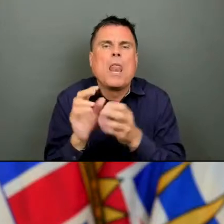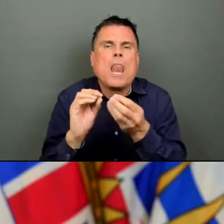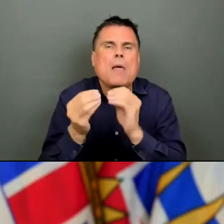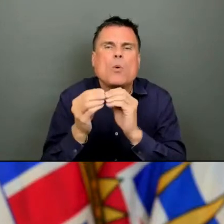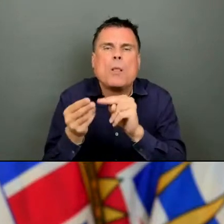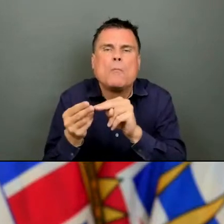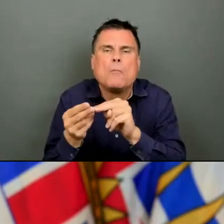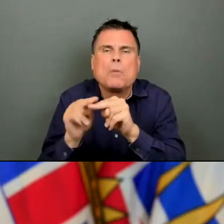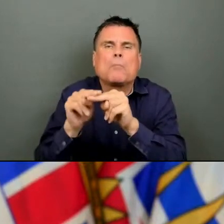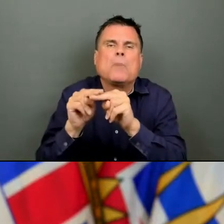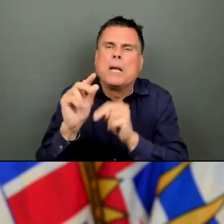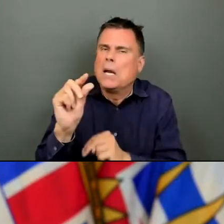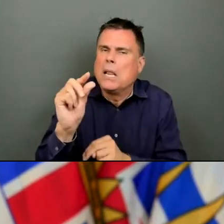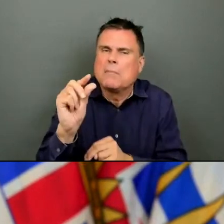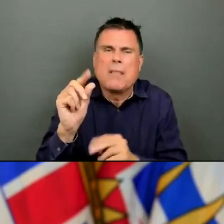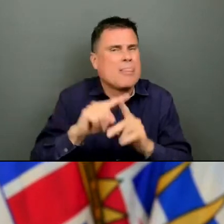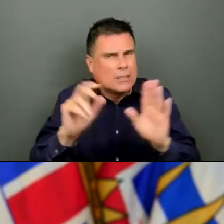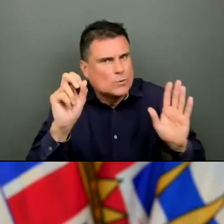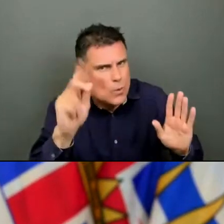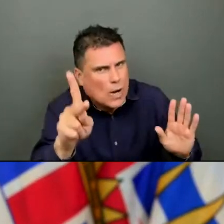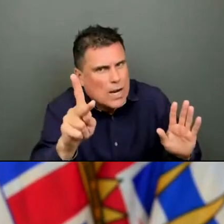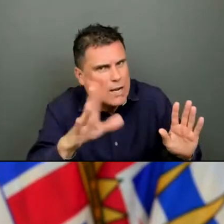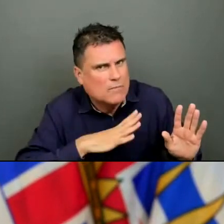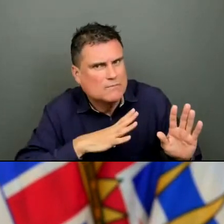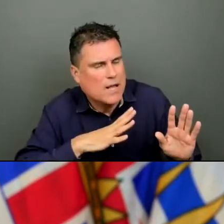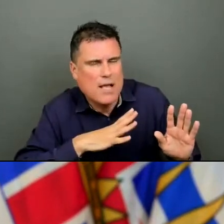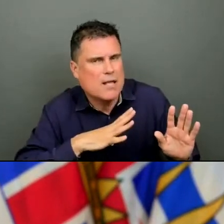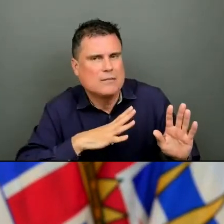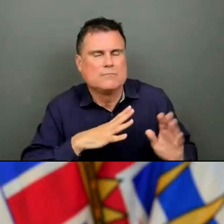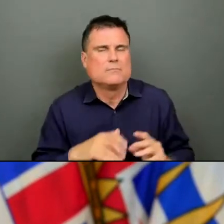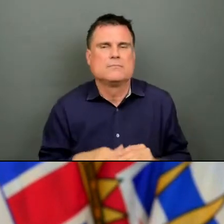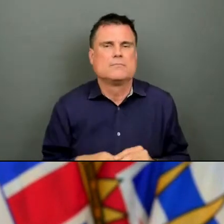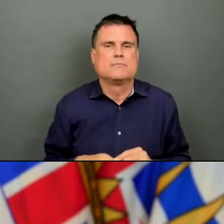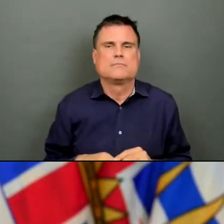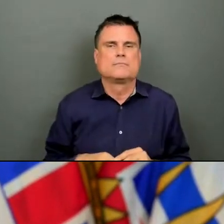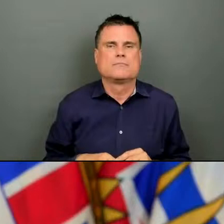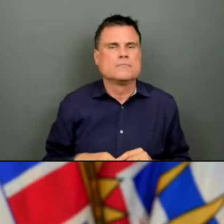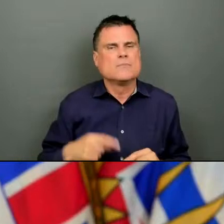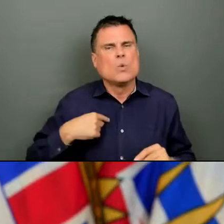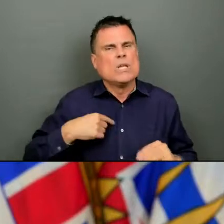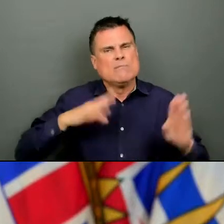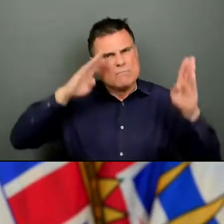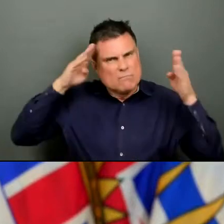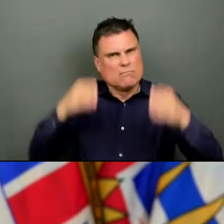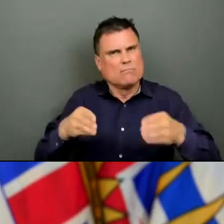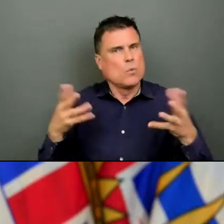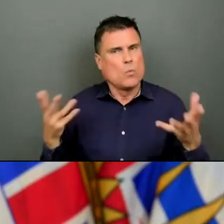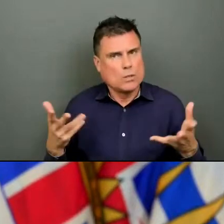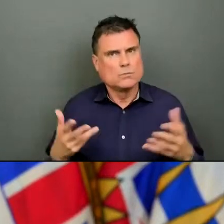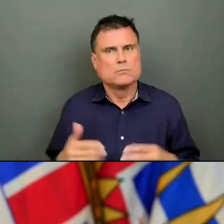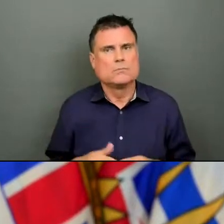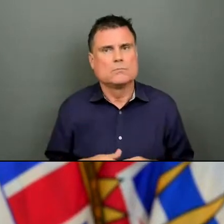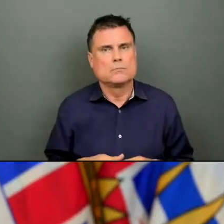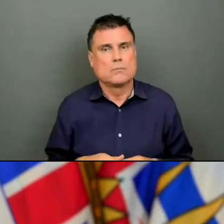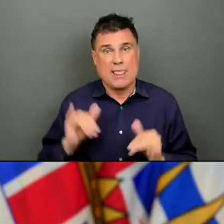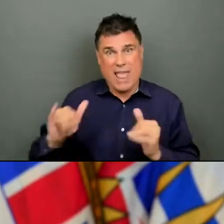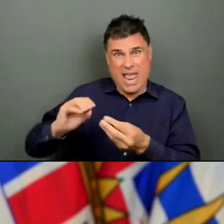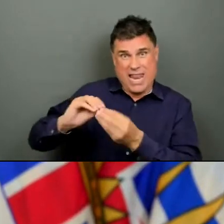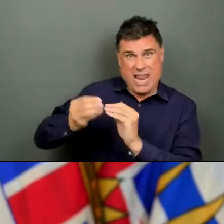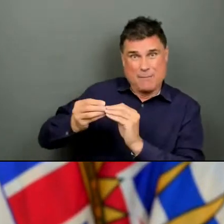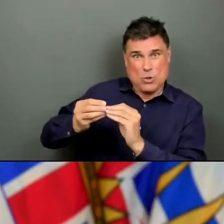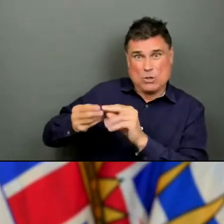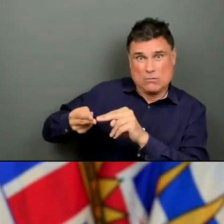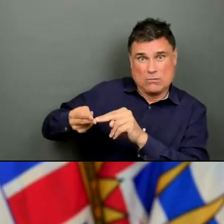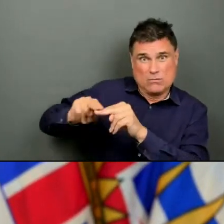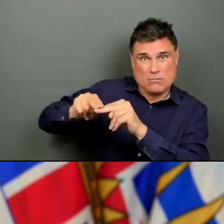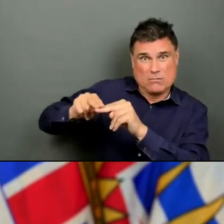But that's okay. What we need to focus on is, are there small enough numbers of cases that we can